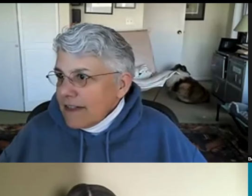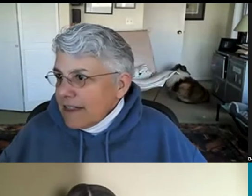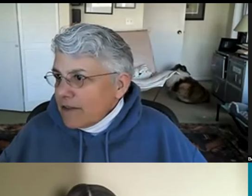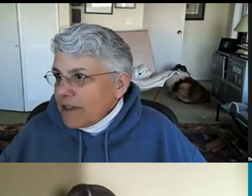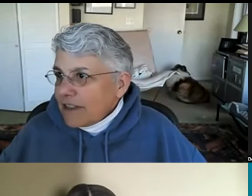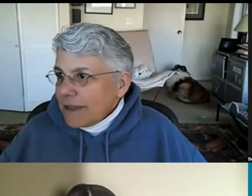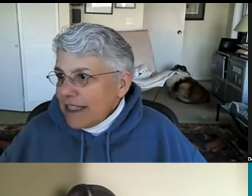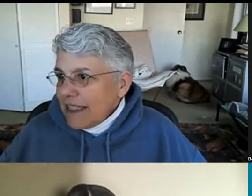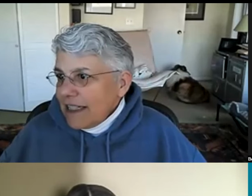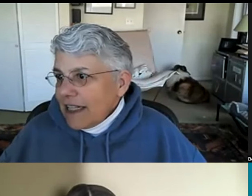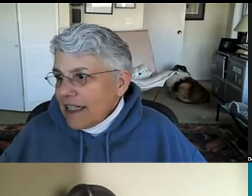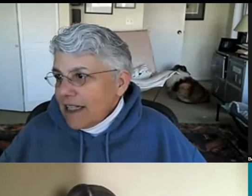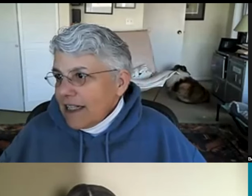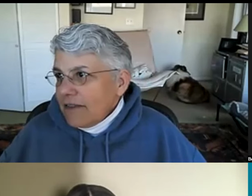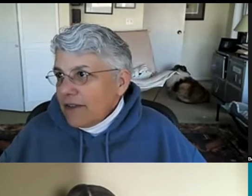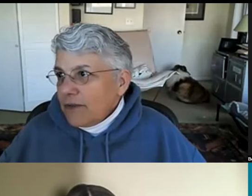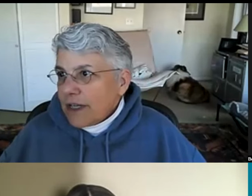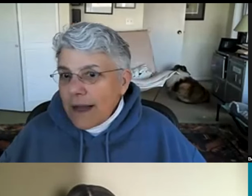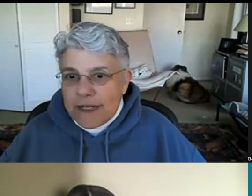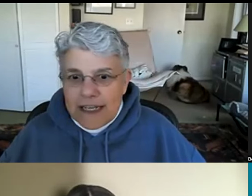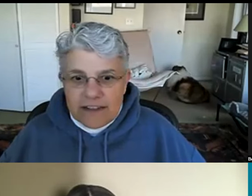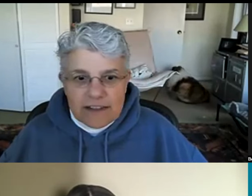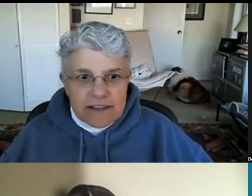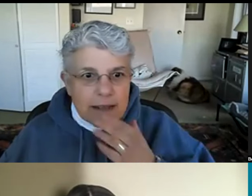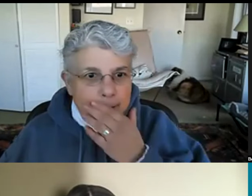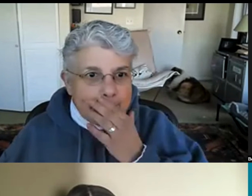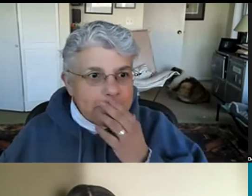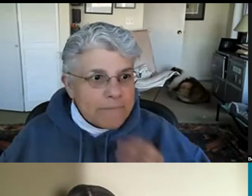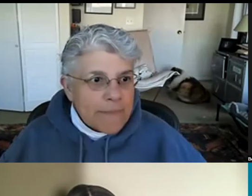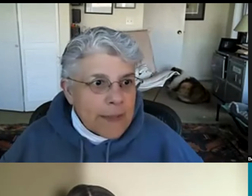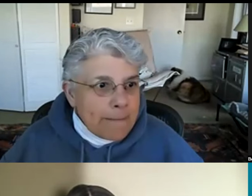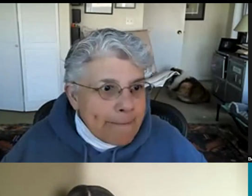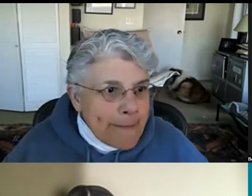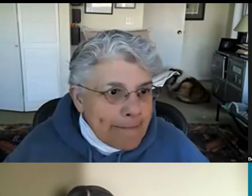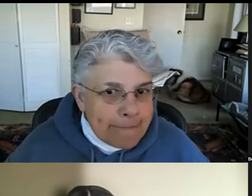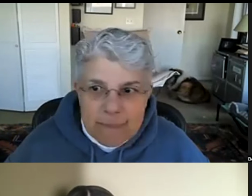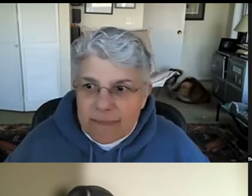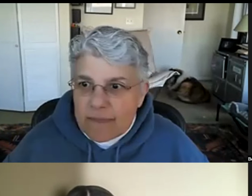All right. So we talked about the ADA and individual accommodations.